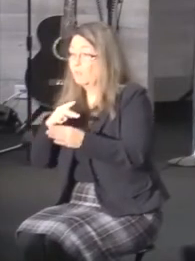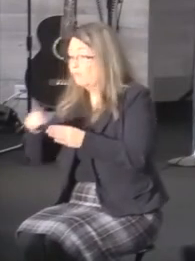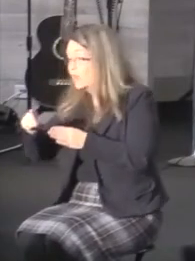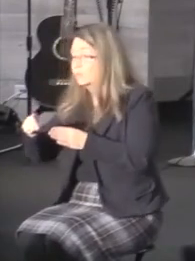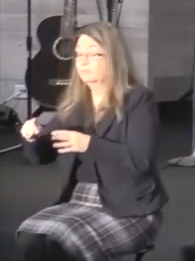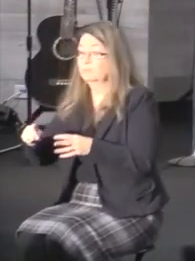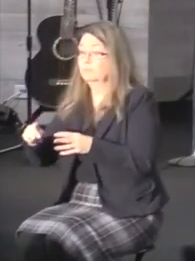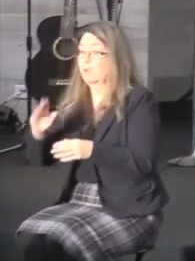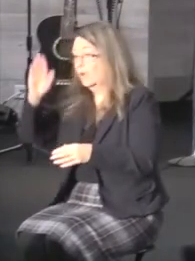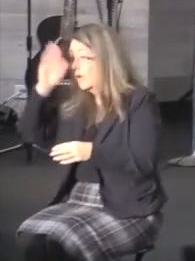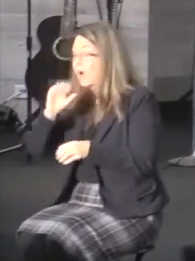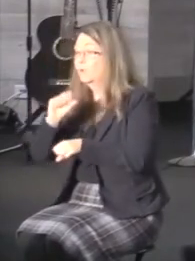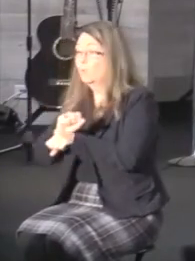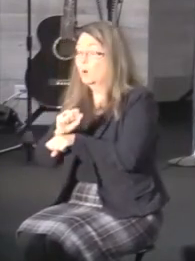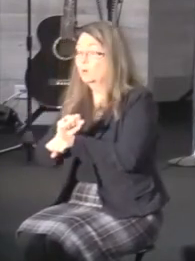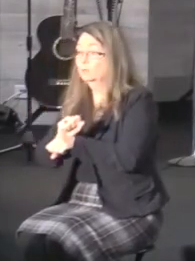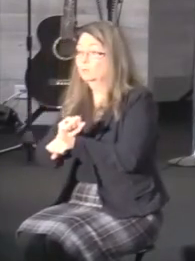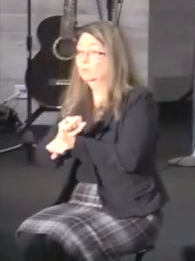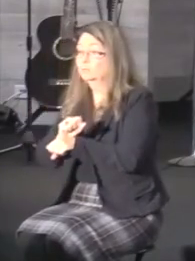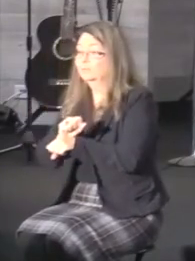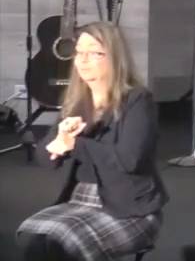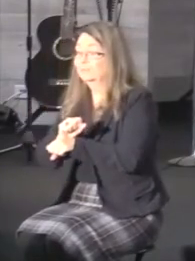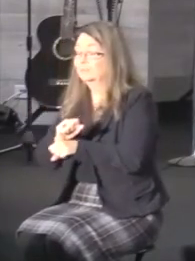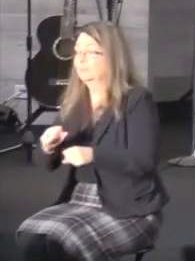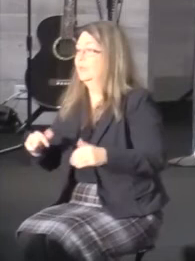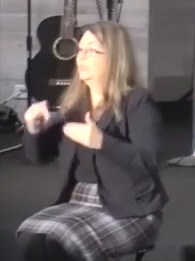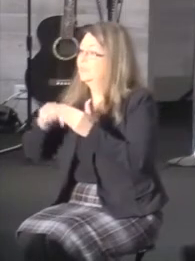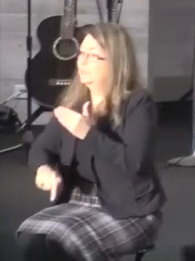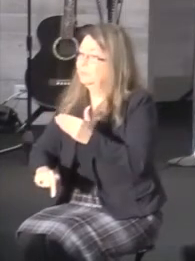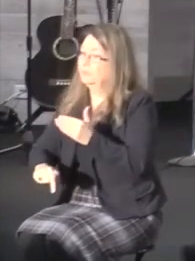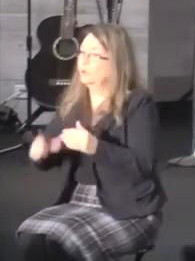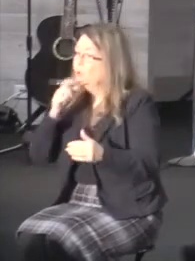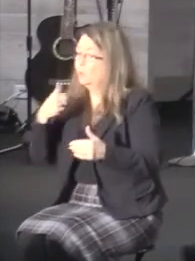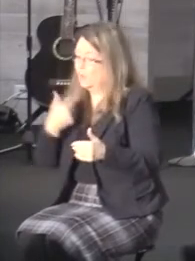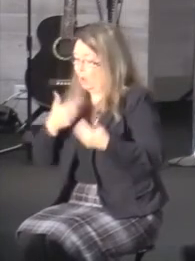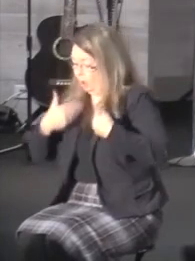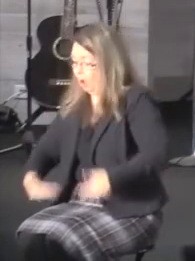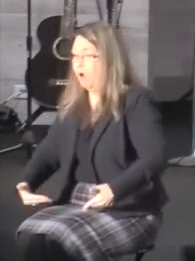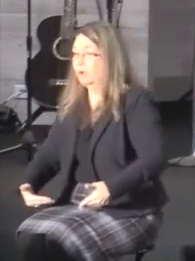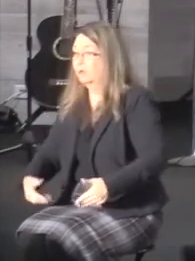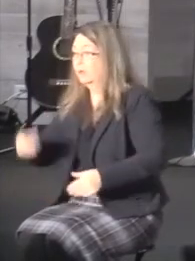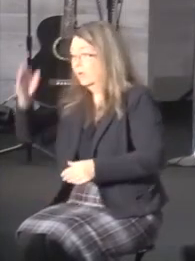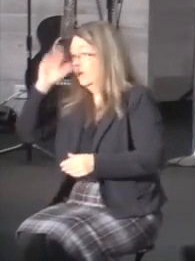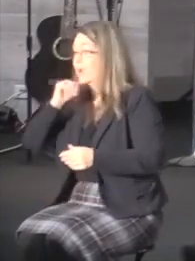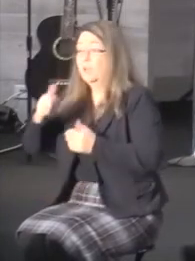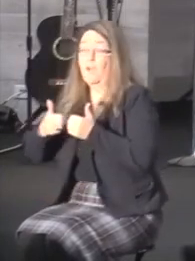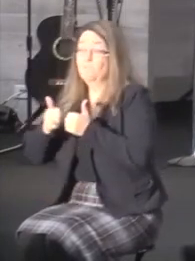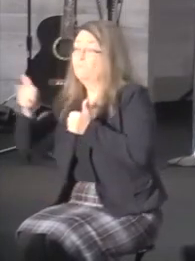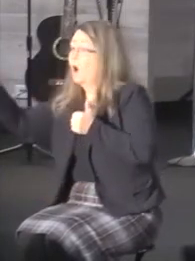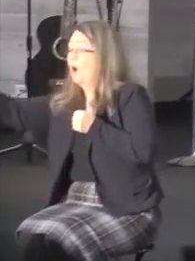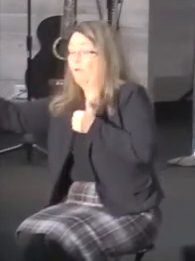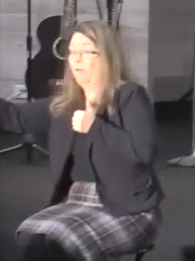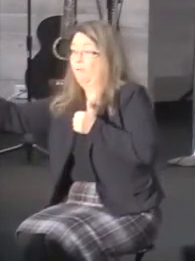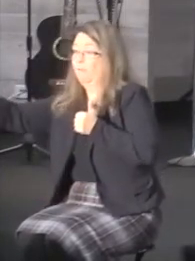career. God's work goes to the very core of who we are as a person. And guess what? God is not too far away from us. That's what Paul was